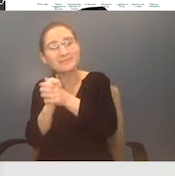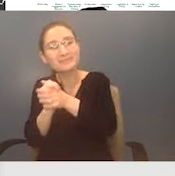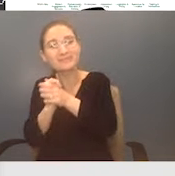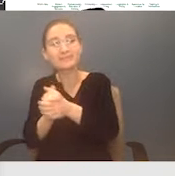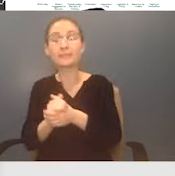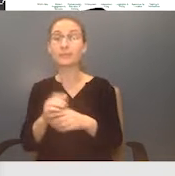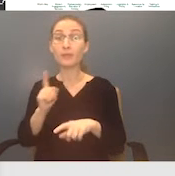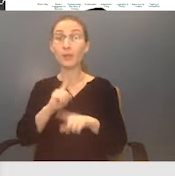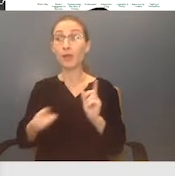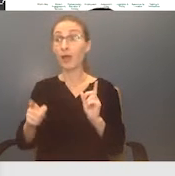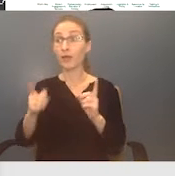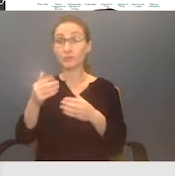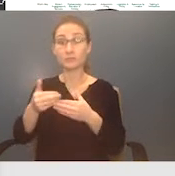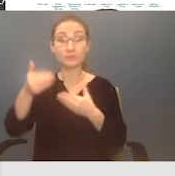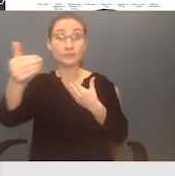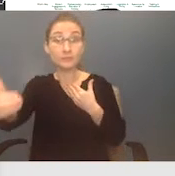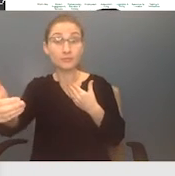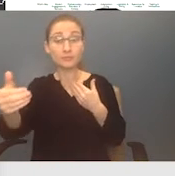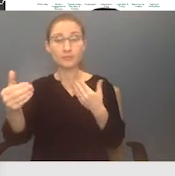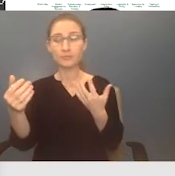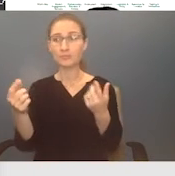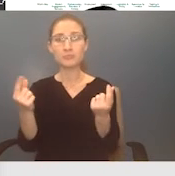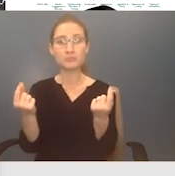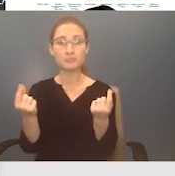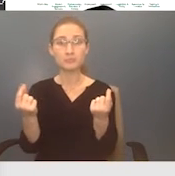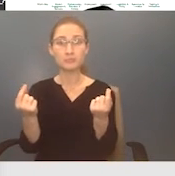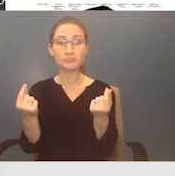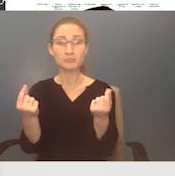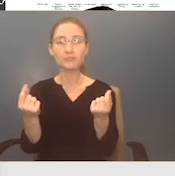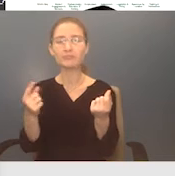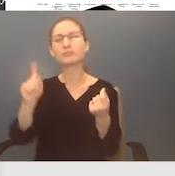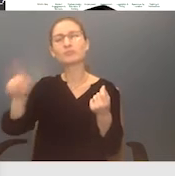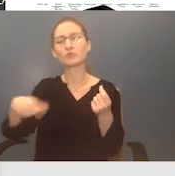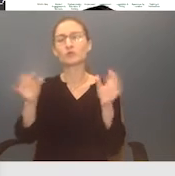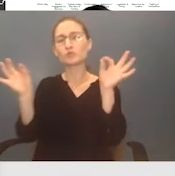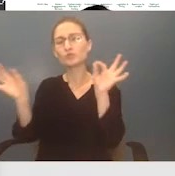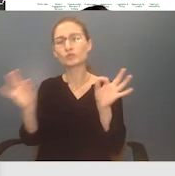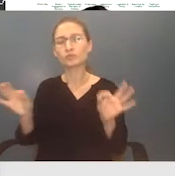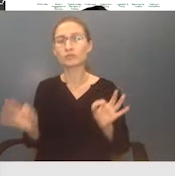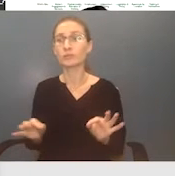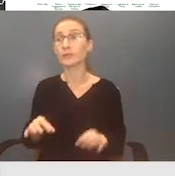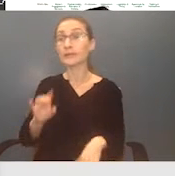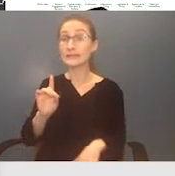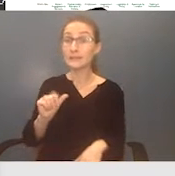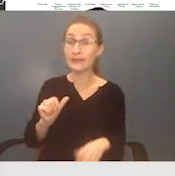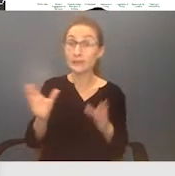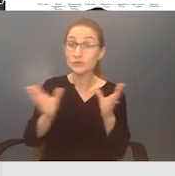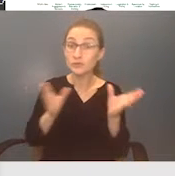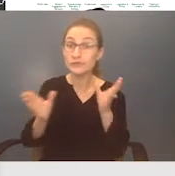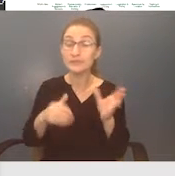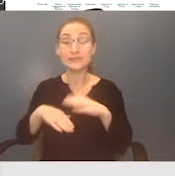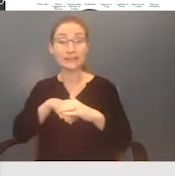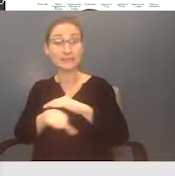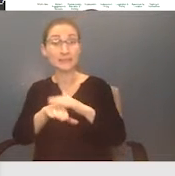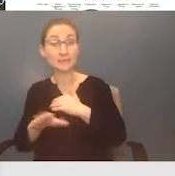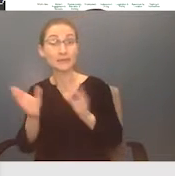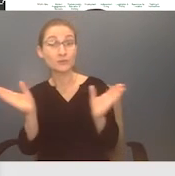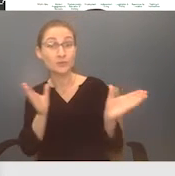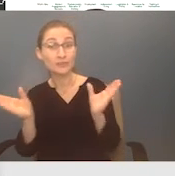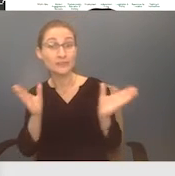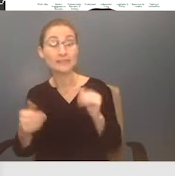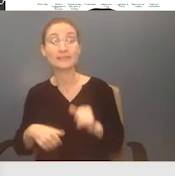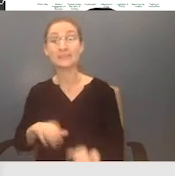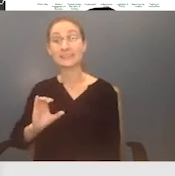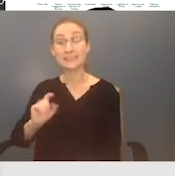students know about what are those post-school options out there. So, talking about the disability or accessibility services at colleges